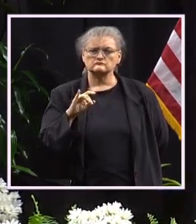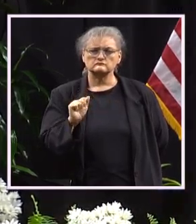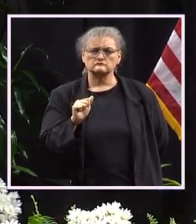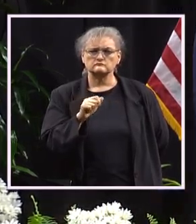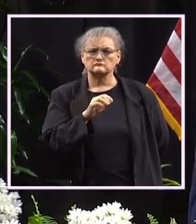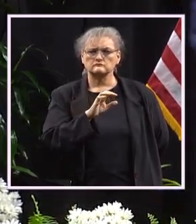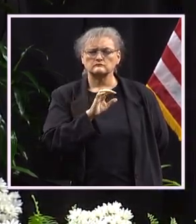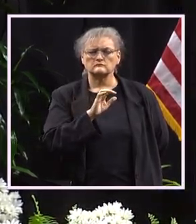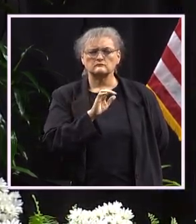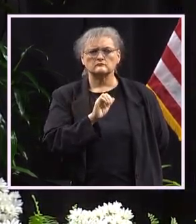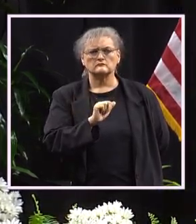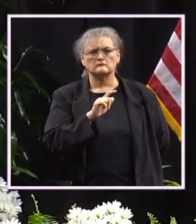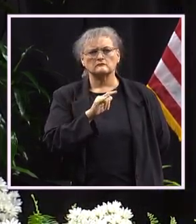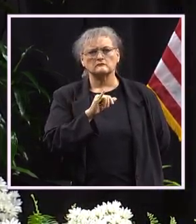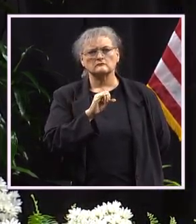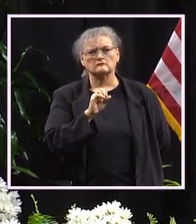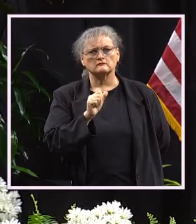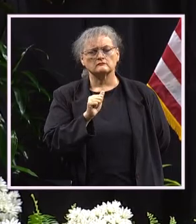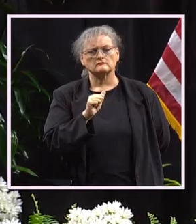Alicia Simone Tanner.